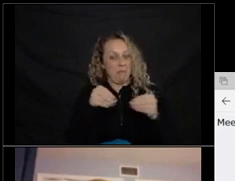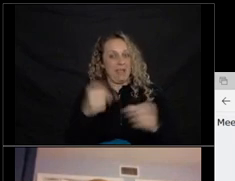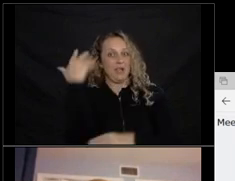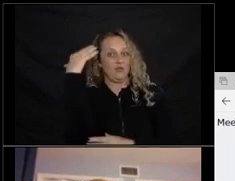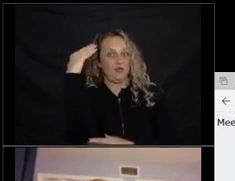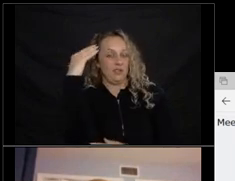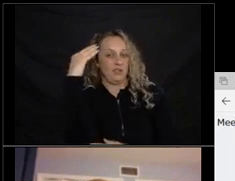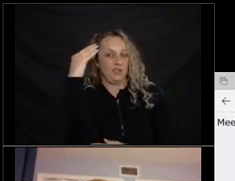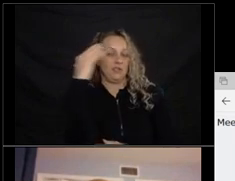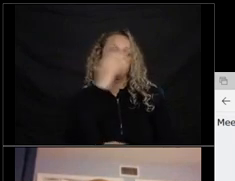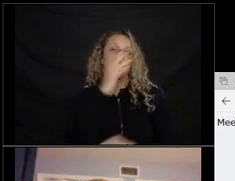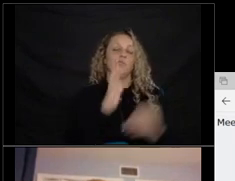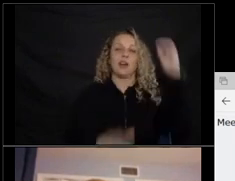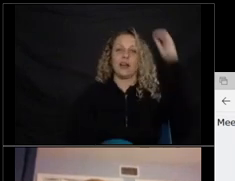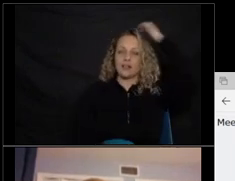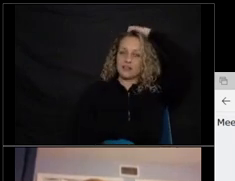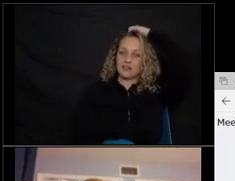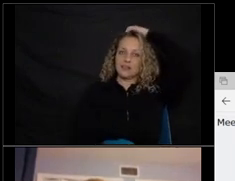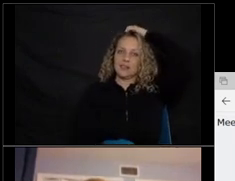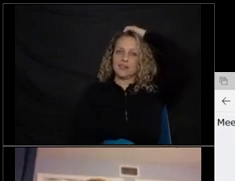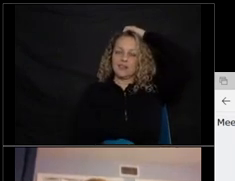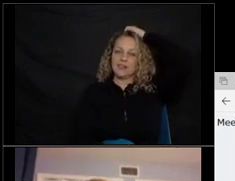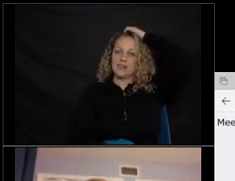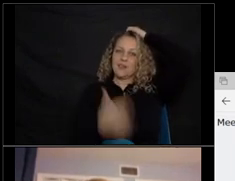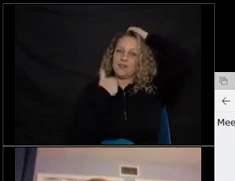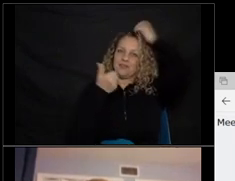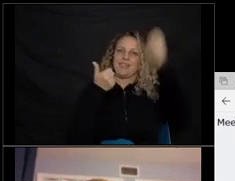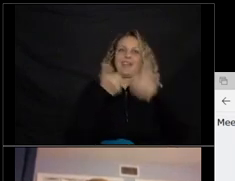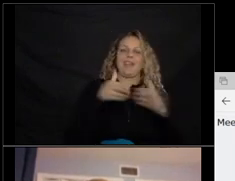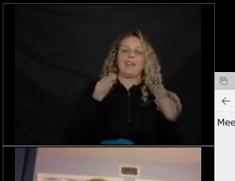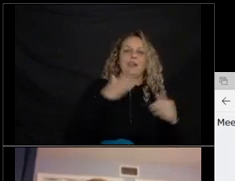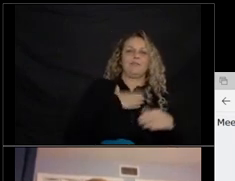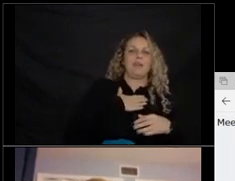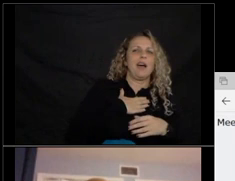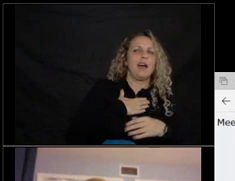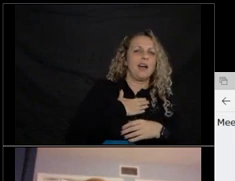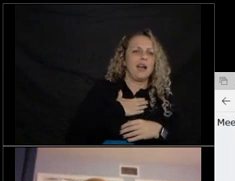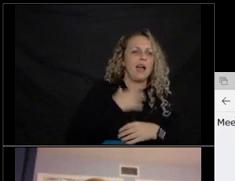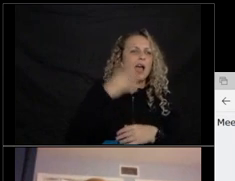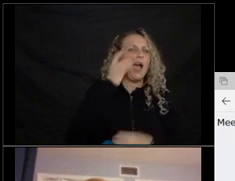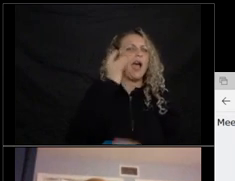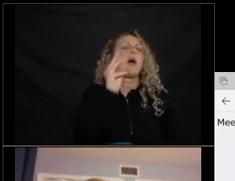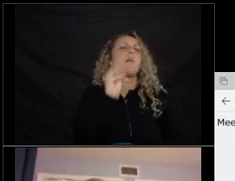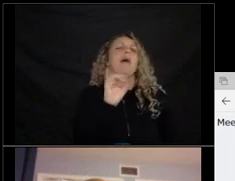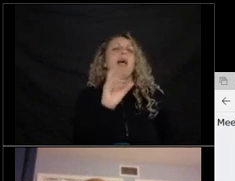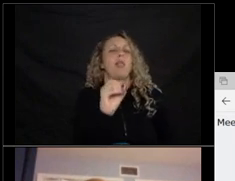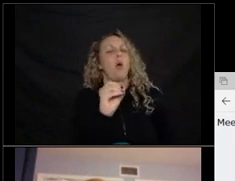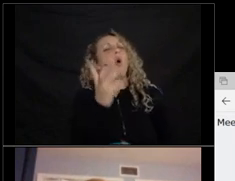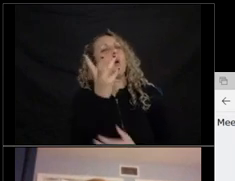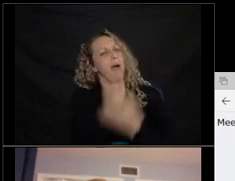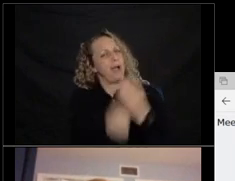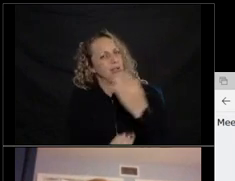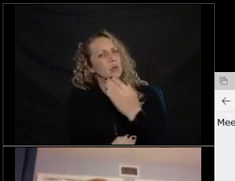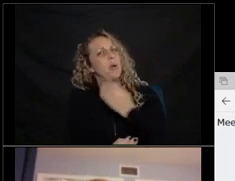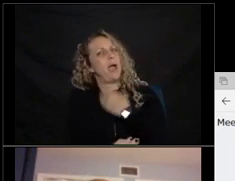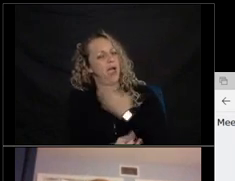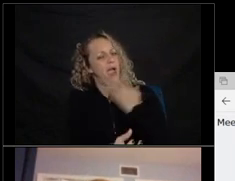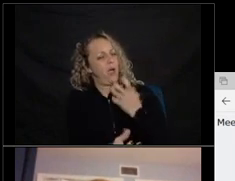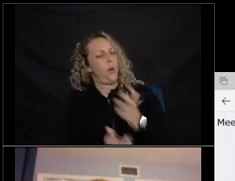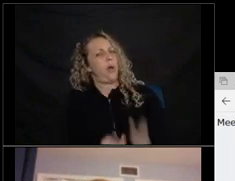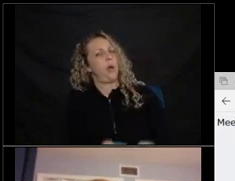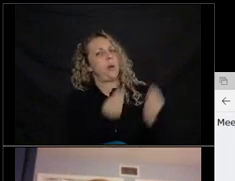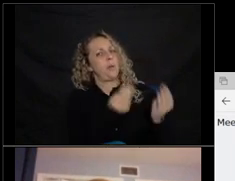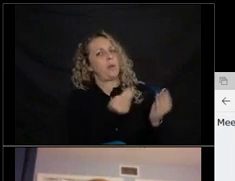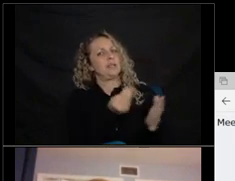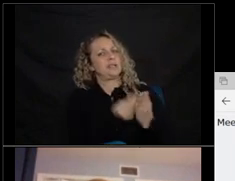And so, you know, for me, I just lost my cat Milo and Daisy passed away. So, you know, I'd like to put in some